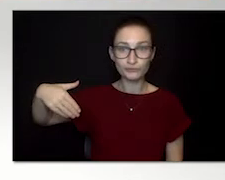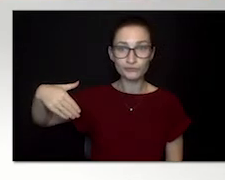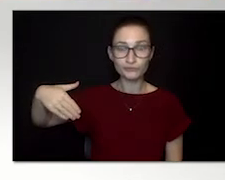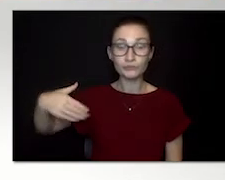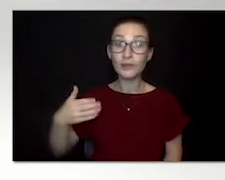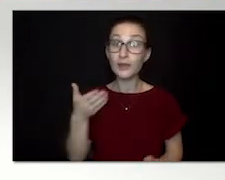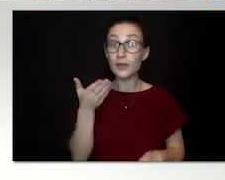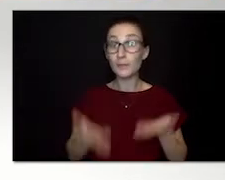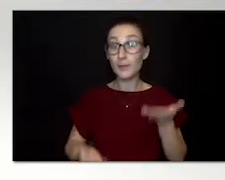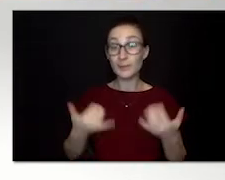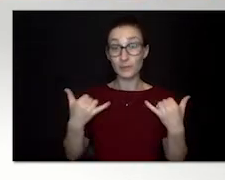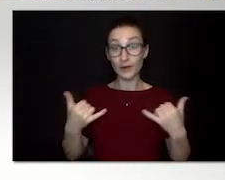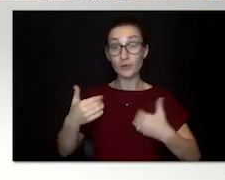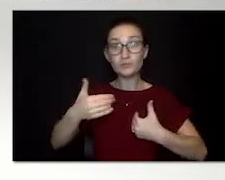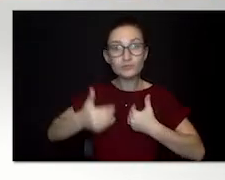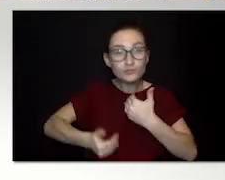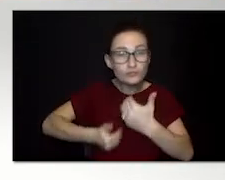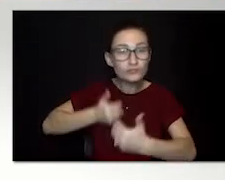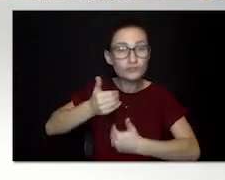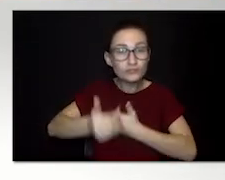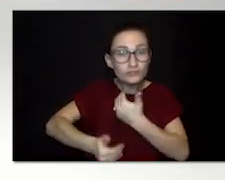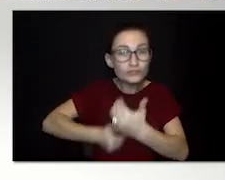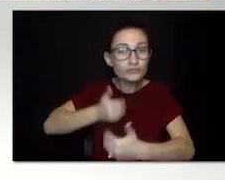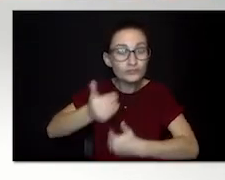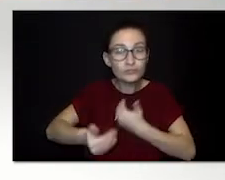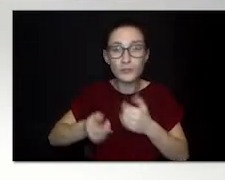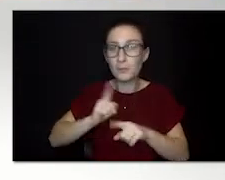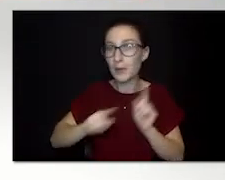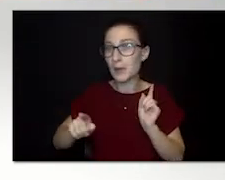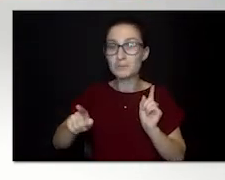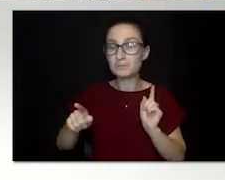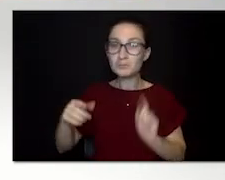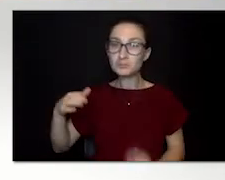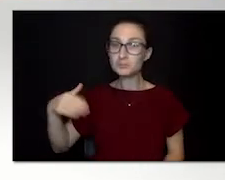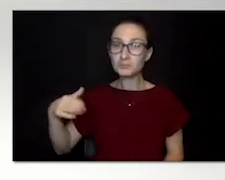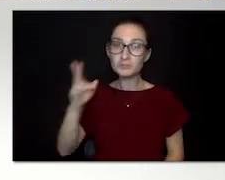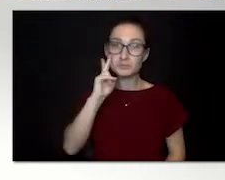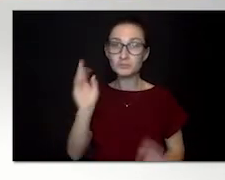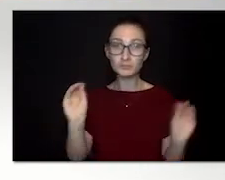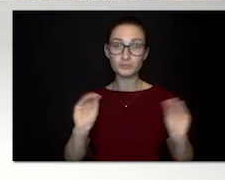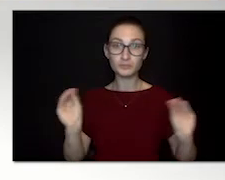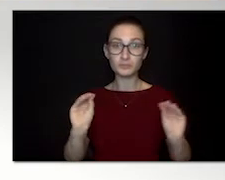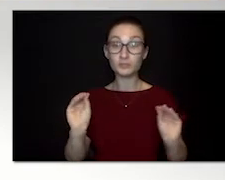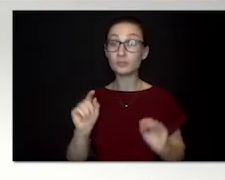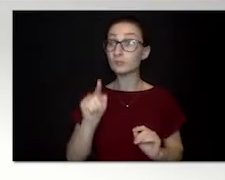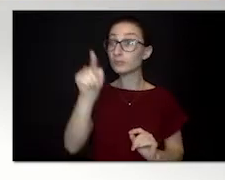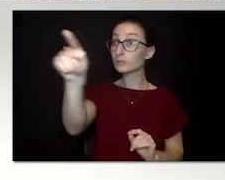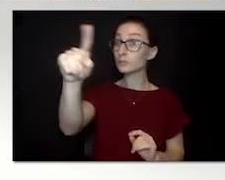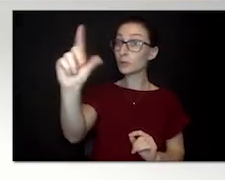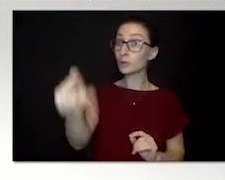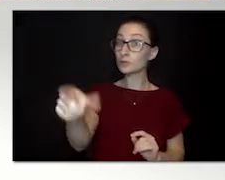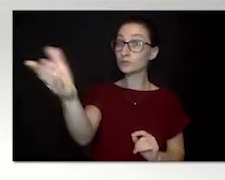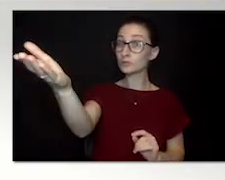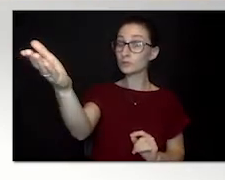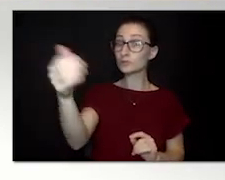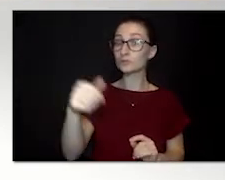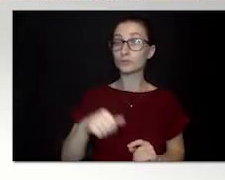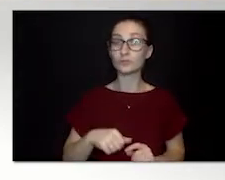yet. It might be something that they're in the process of doing, but I haven't seen anything yet. I think we had one back